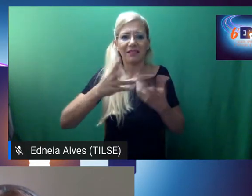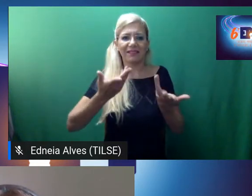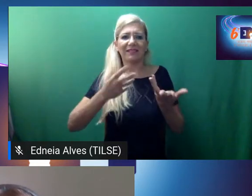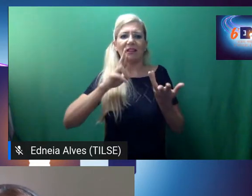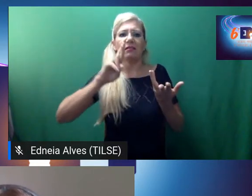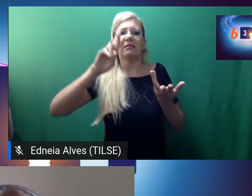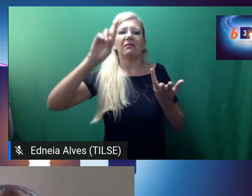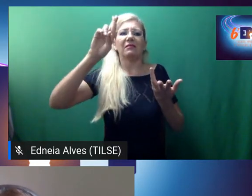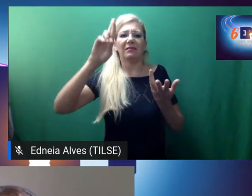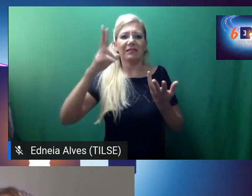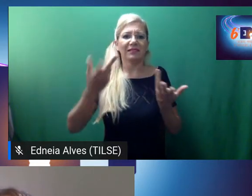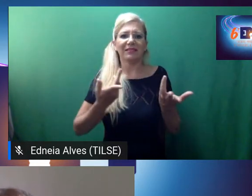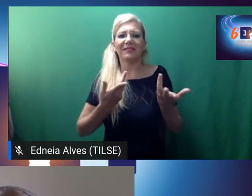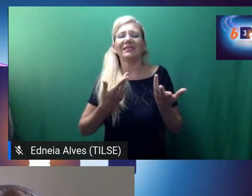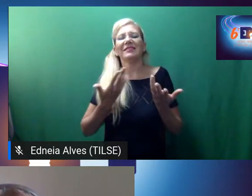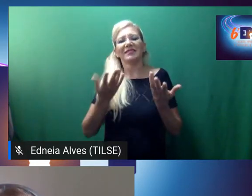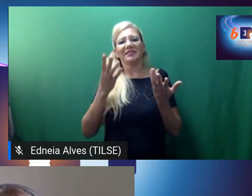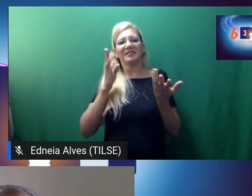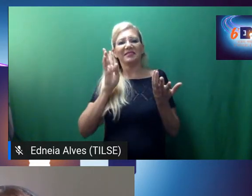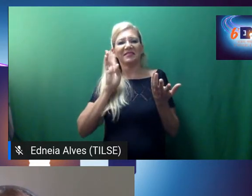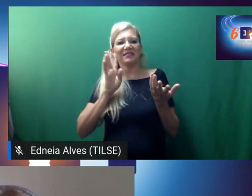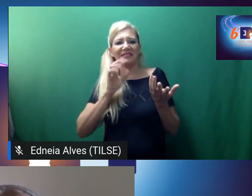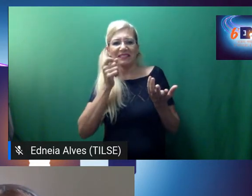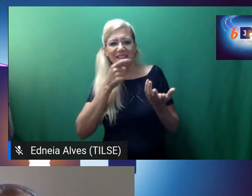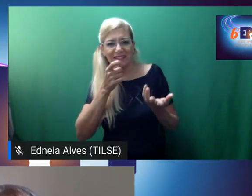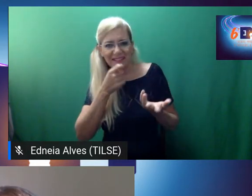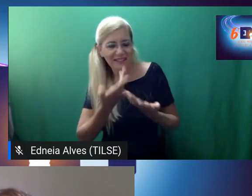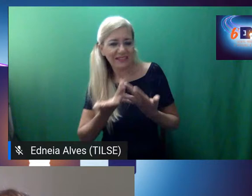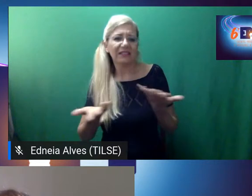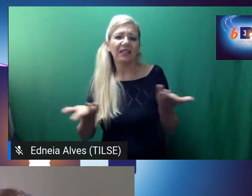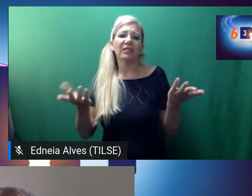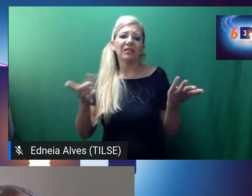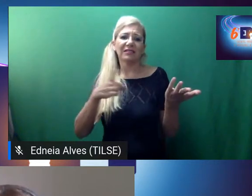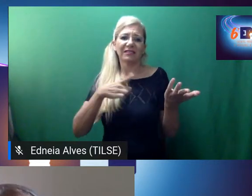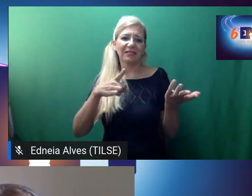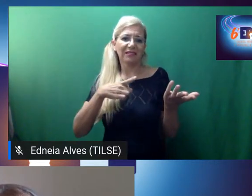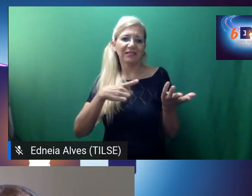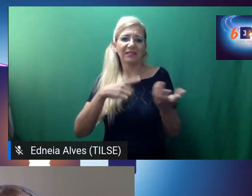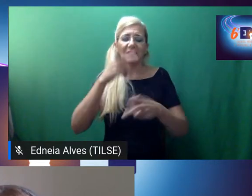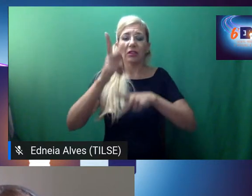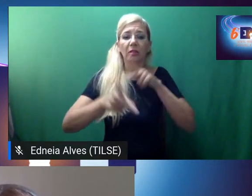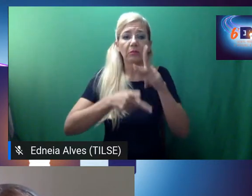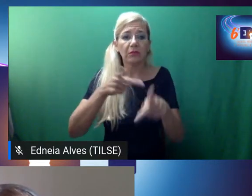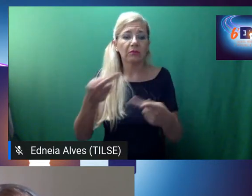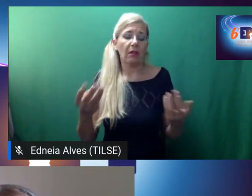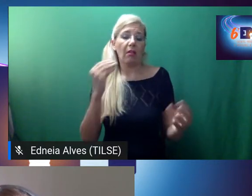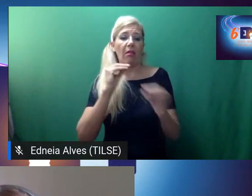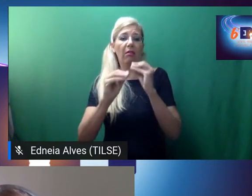R's, are made fun of in soap operas, right, in the novelas,